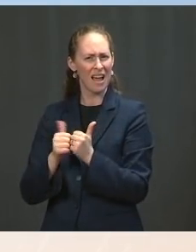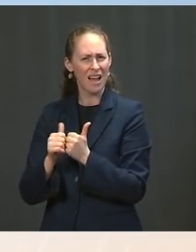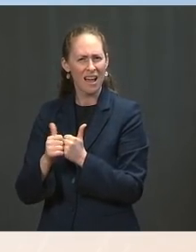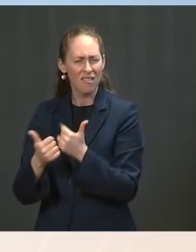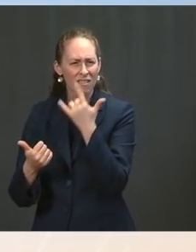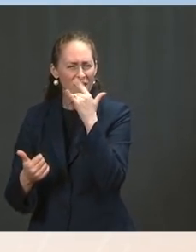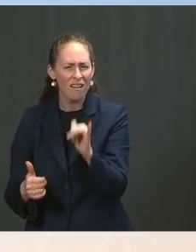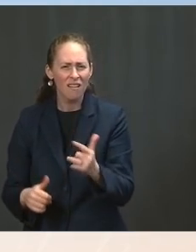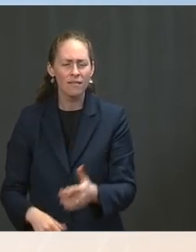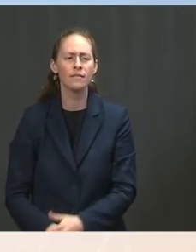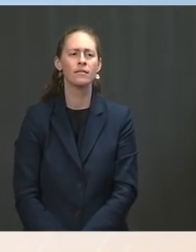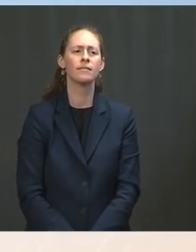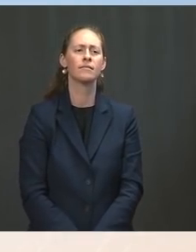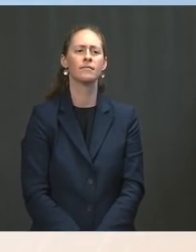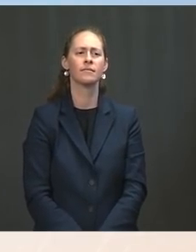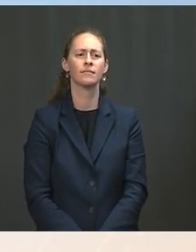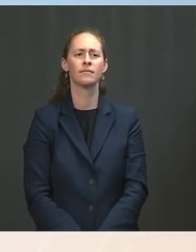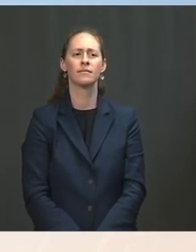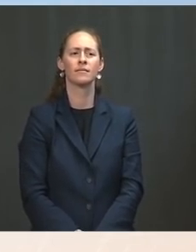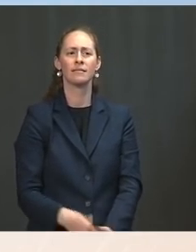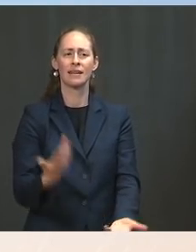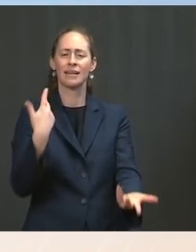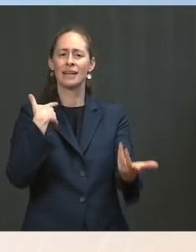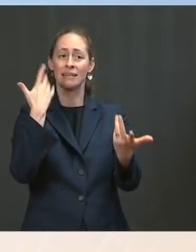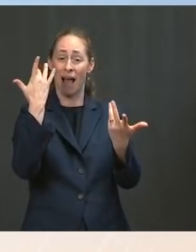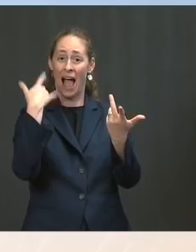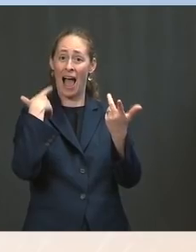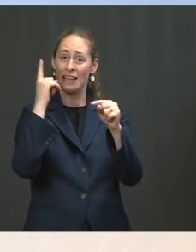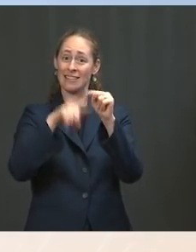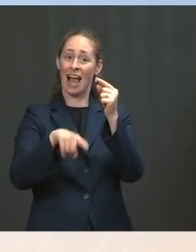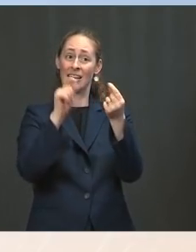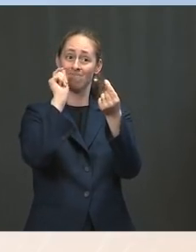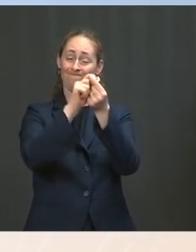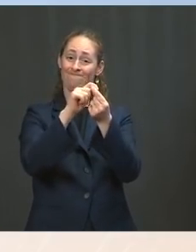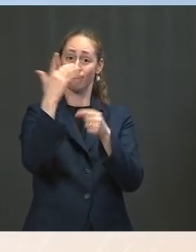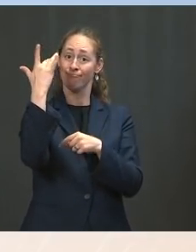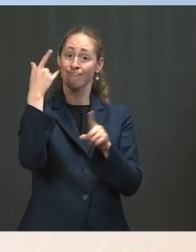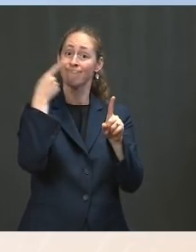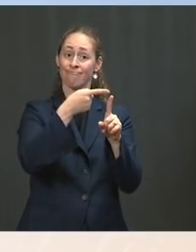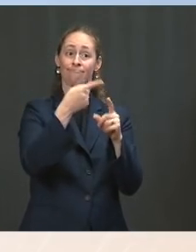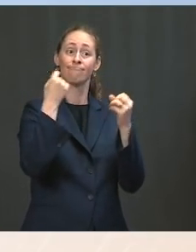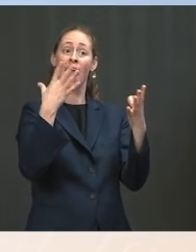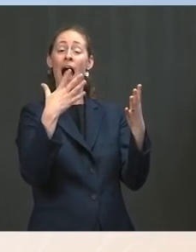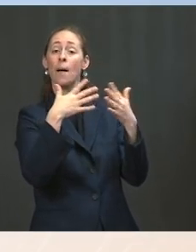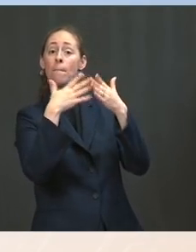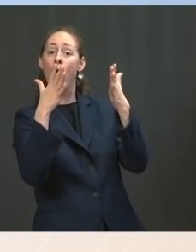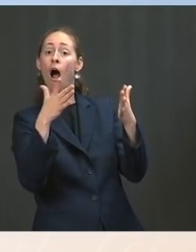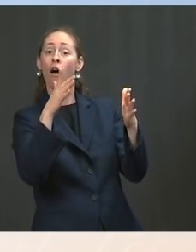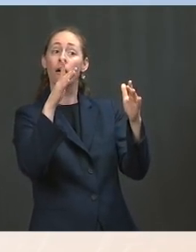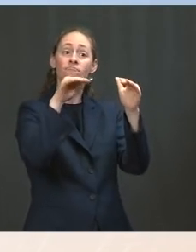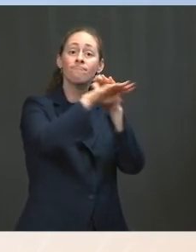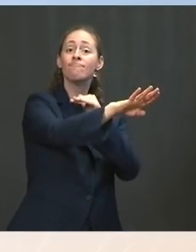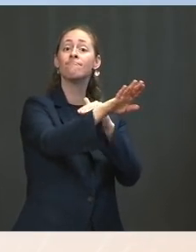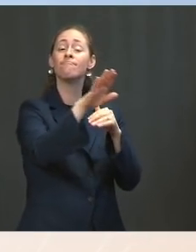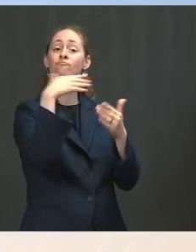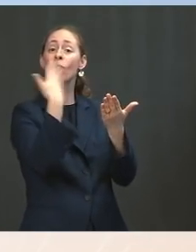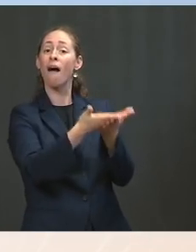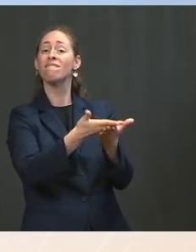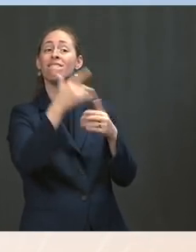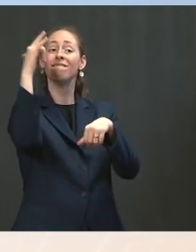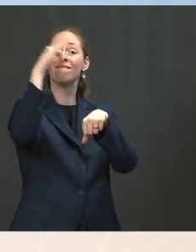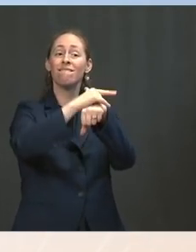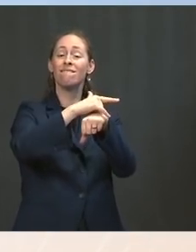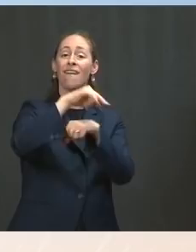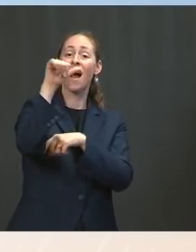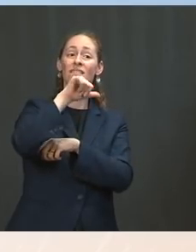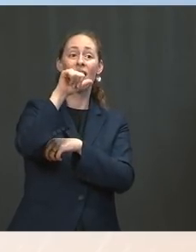can't give you a precise number is because not every American who comes into Afghanistan goes and puts themselves in a database at the U.S. Embassy.